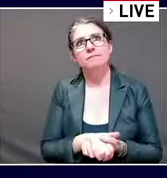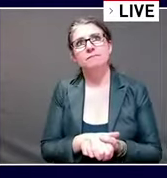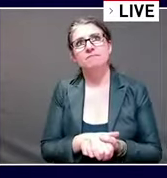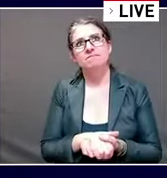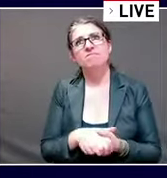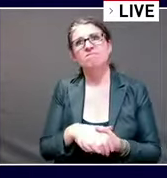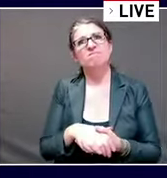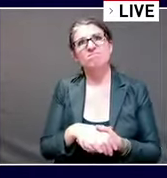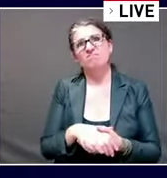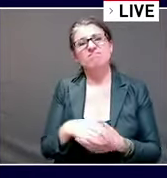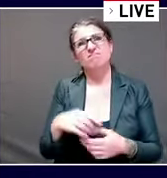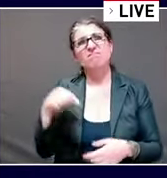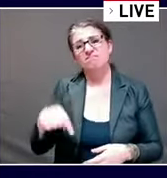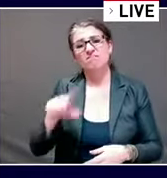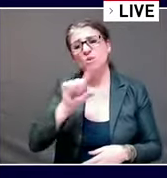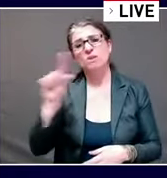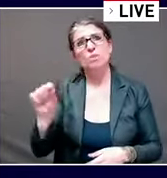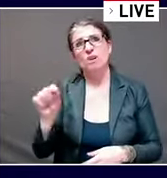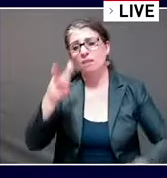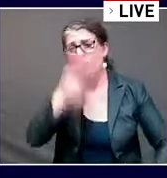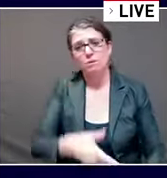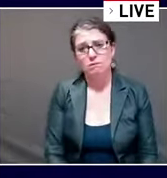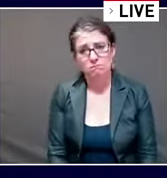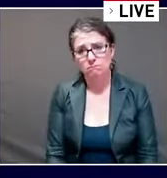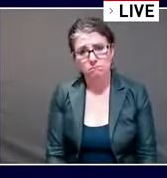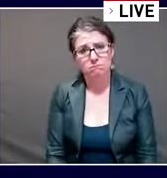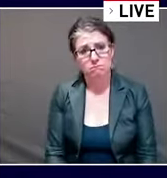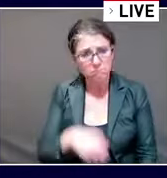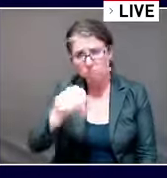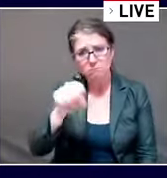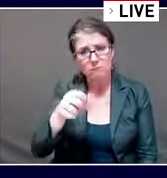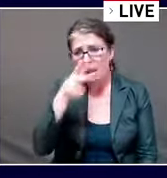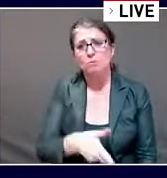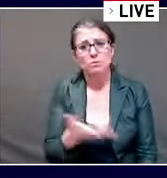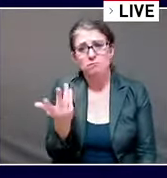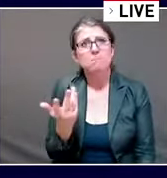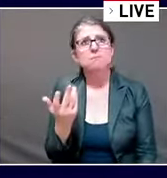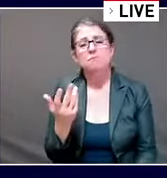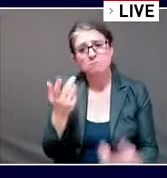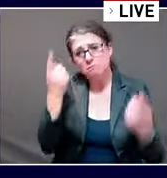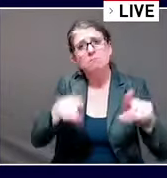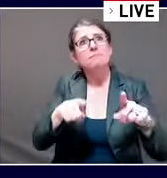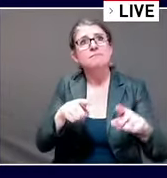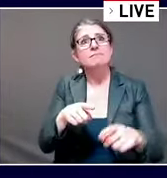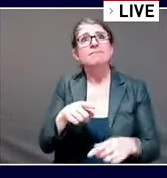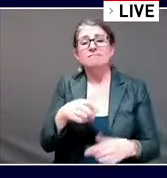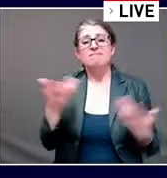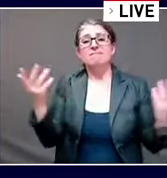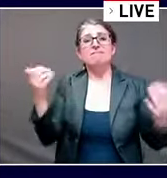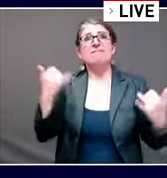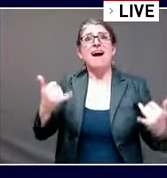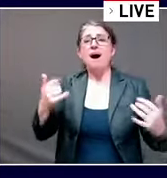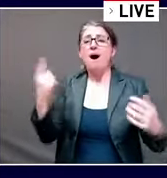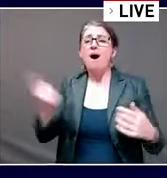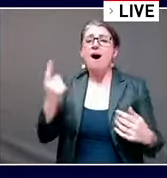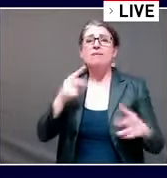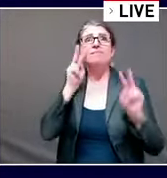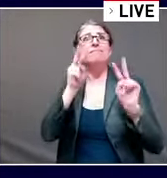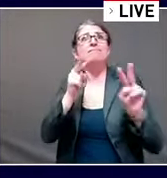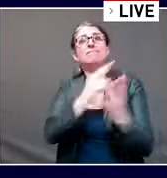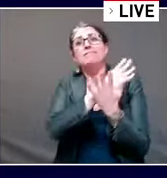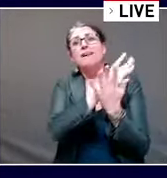year that's already been about as bad as any on record, on a note where the one thing that I think so many of us were looking